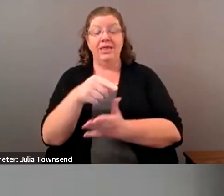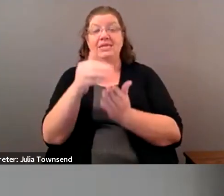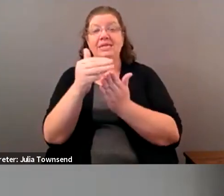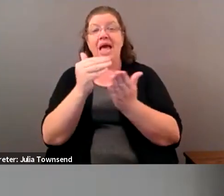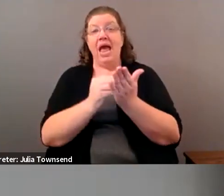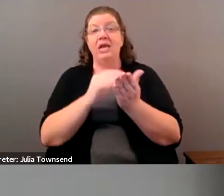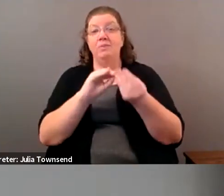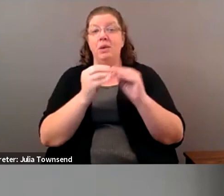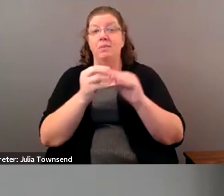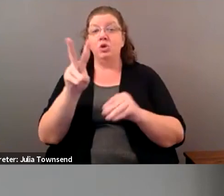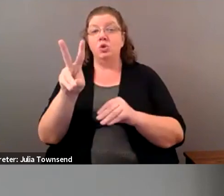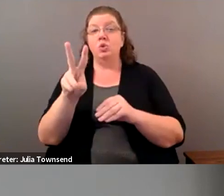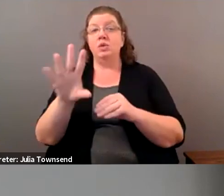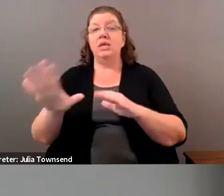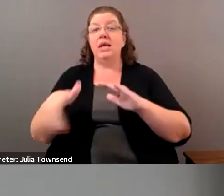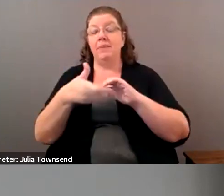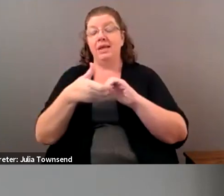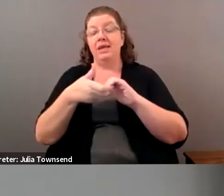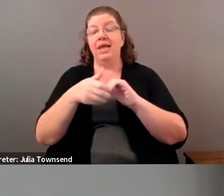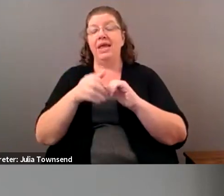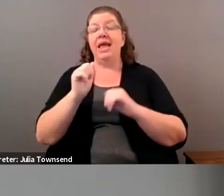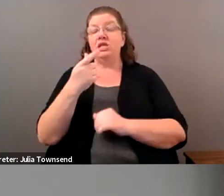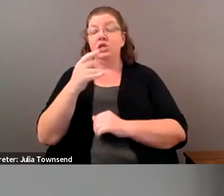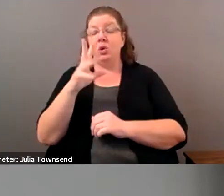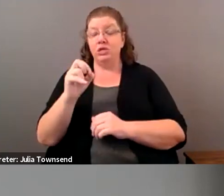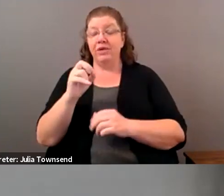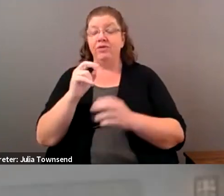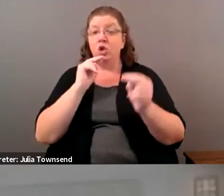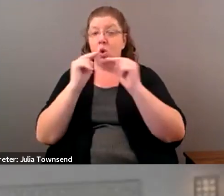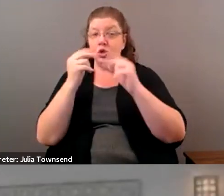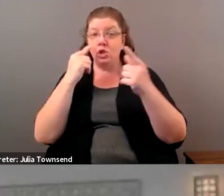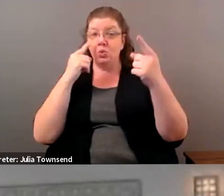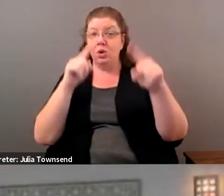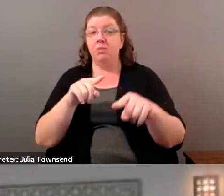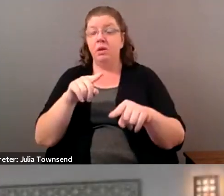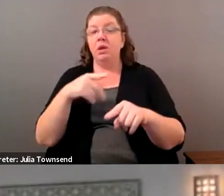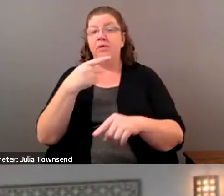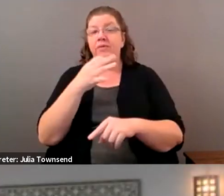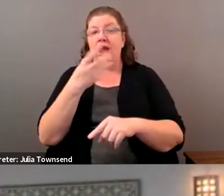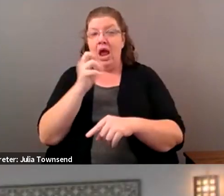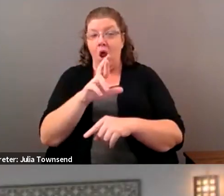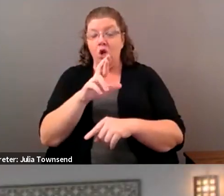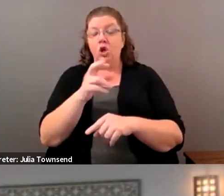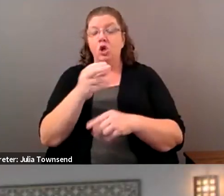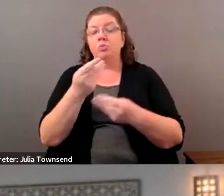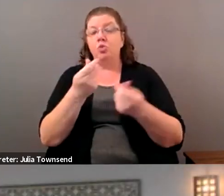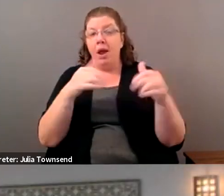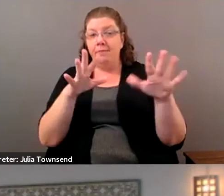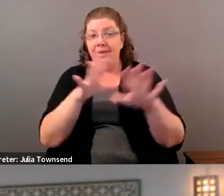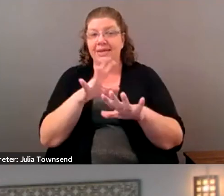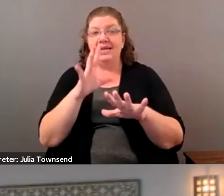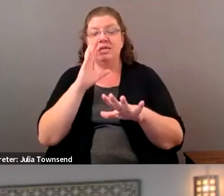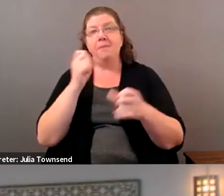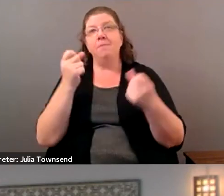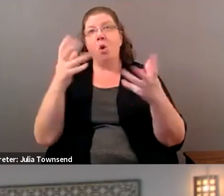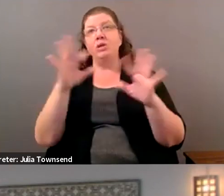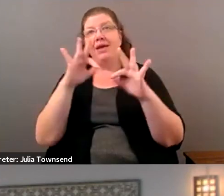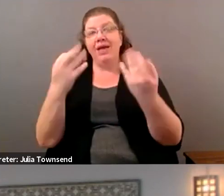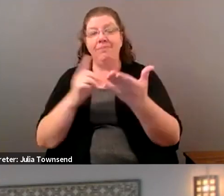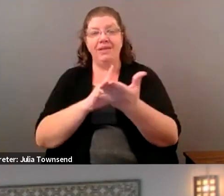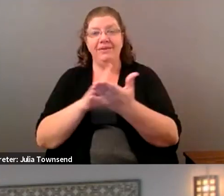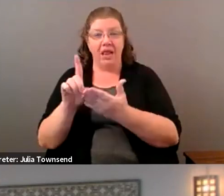the accompanying exclusive negotiating agreement with Fowler Properties Acquisition Multifamily